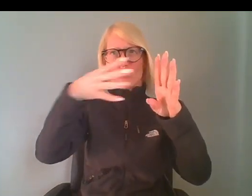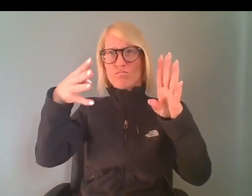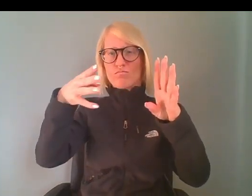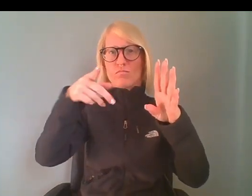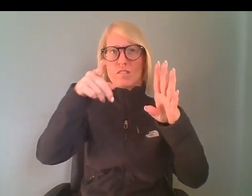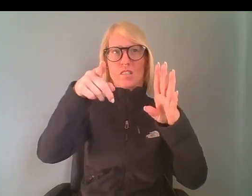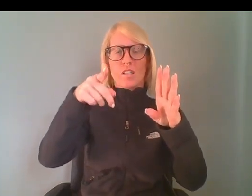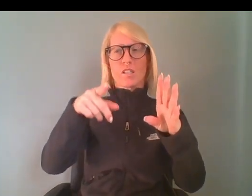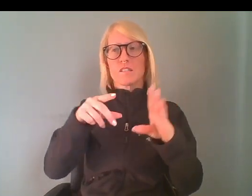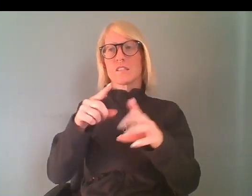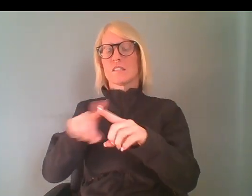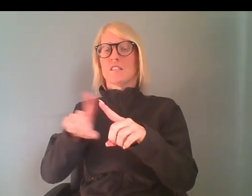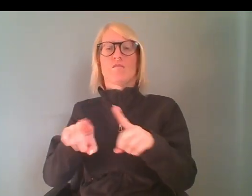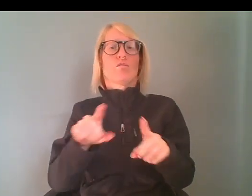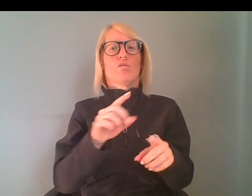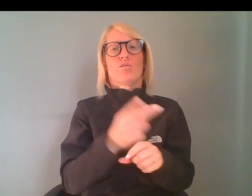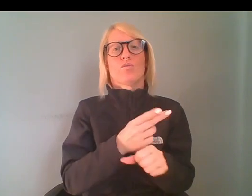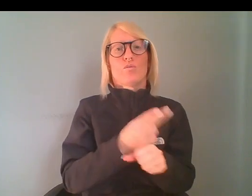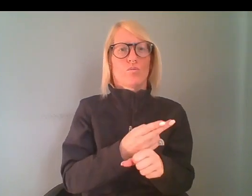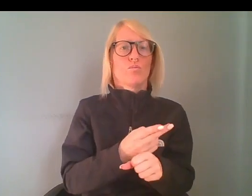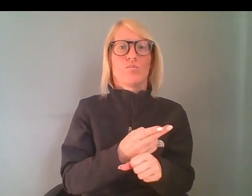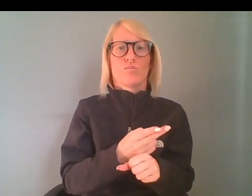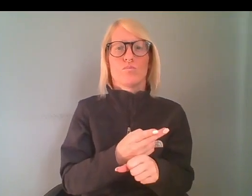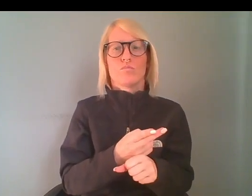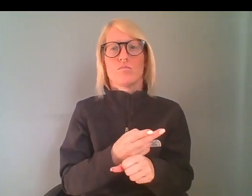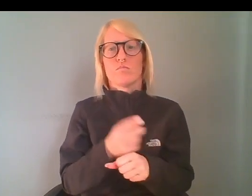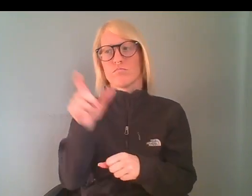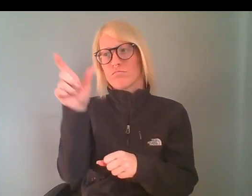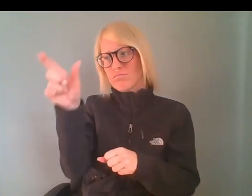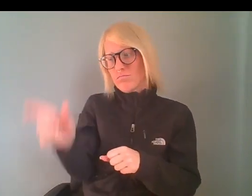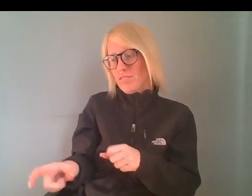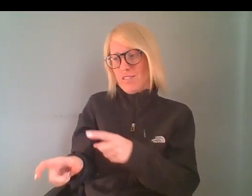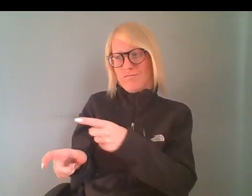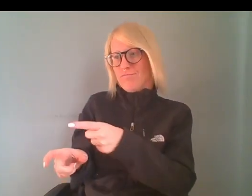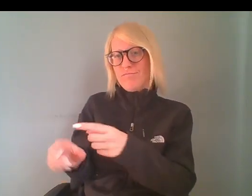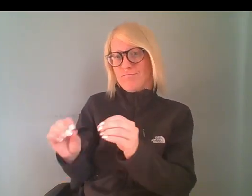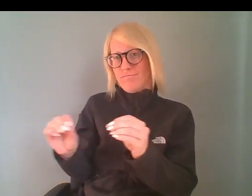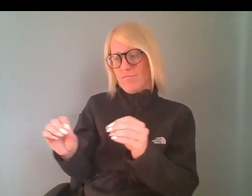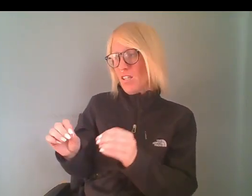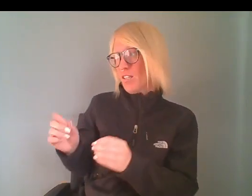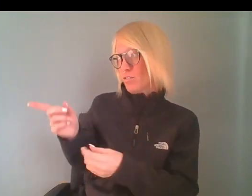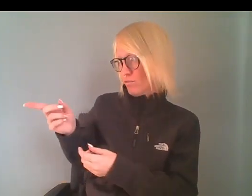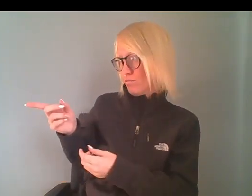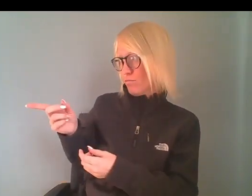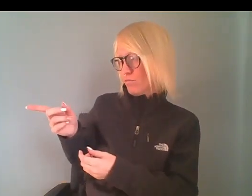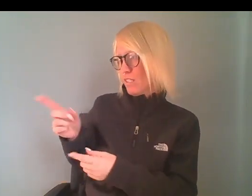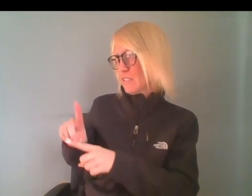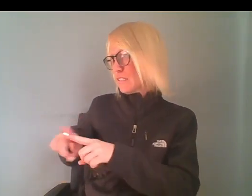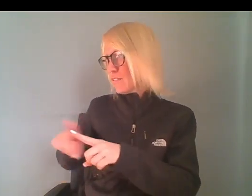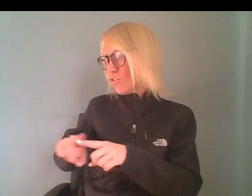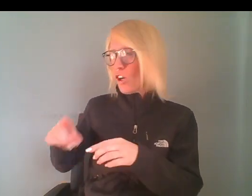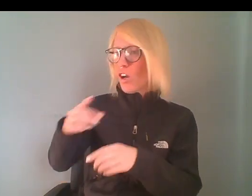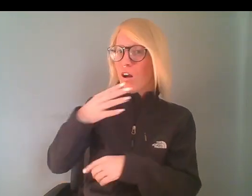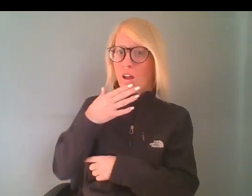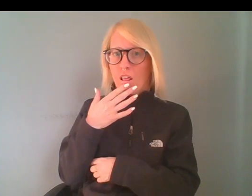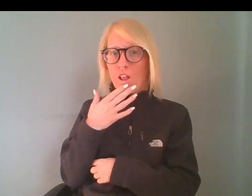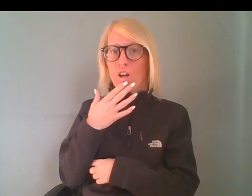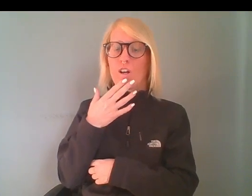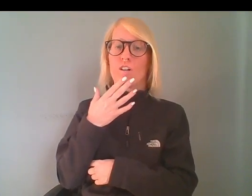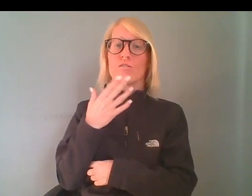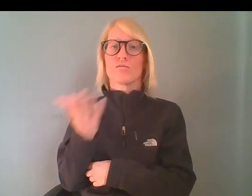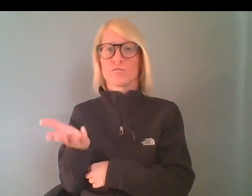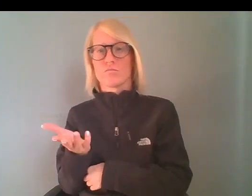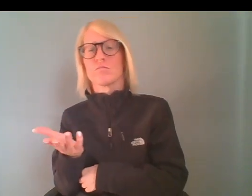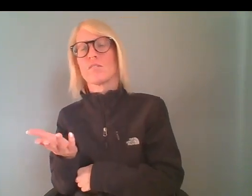use, and I have the same kind of thing. I've got my gadgets on the right, I'm using a different color, so it's doesn't look too cookie